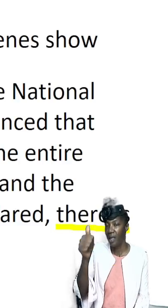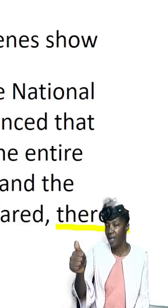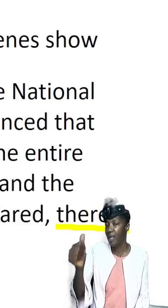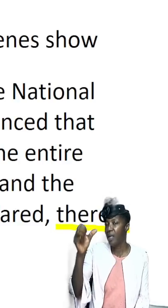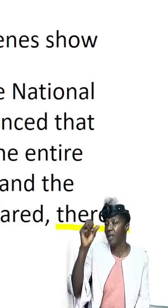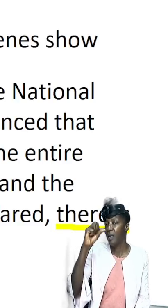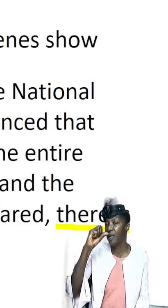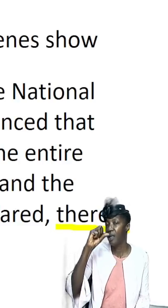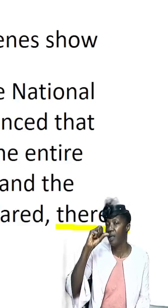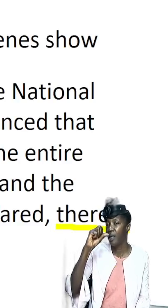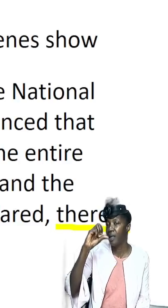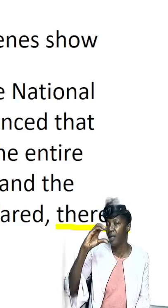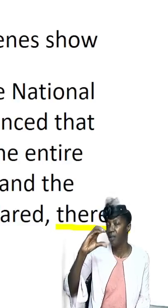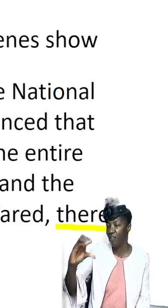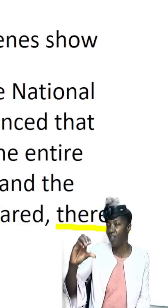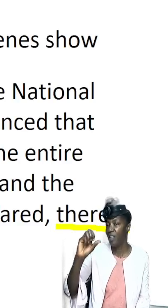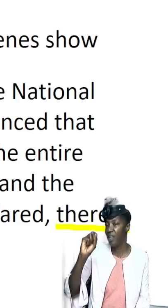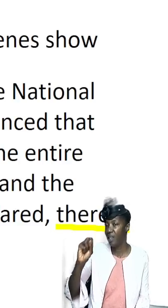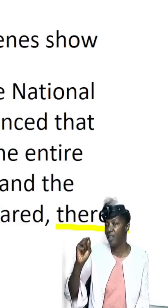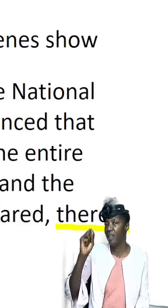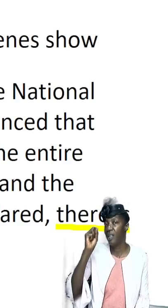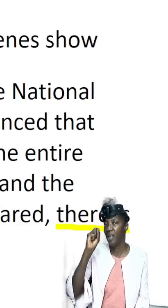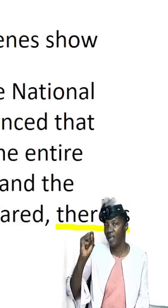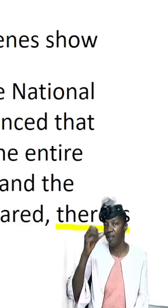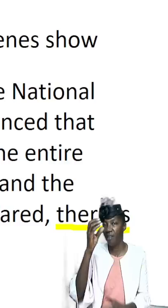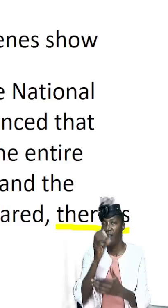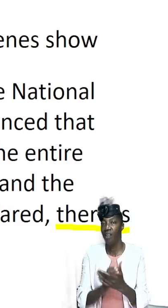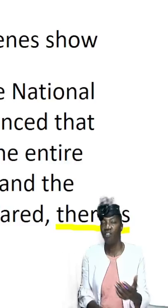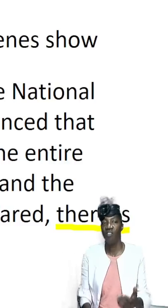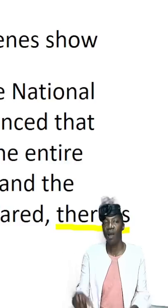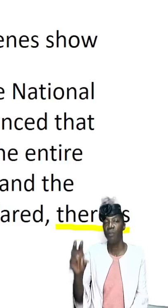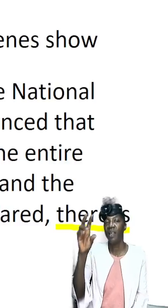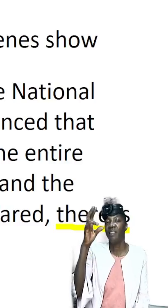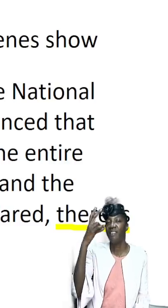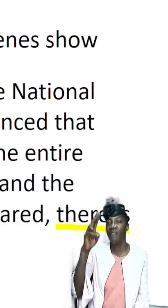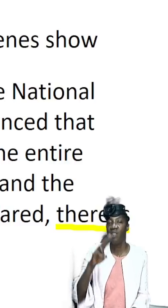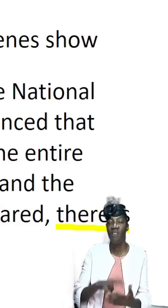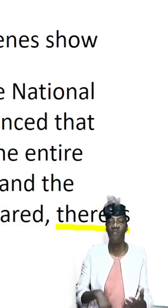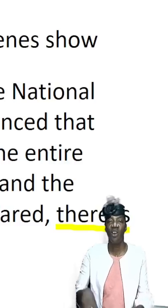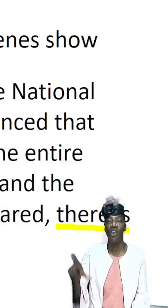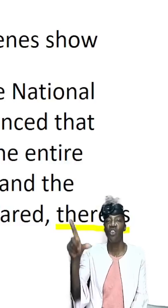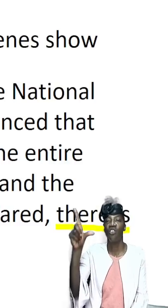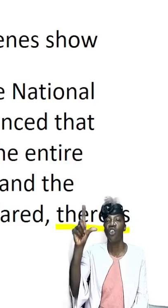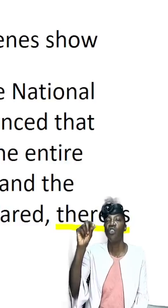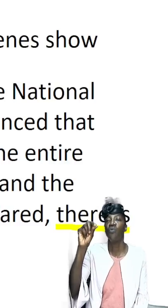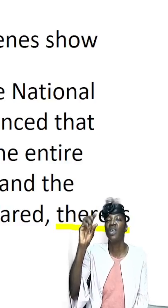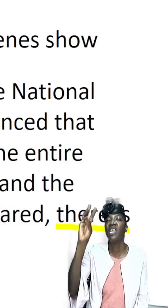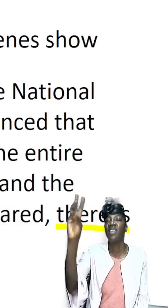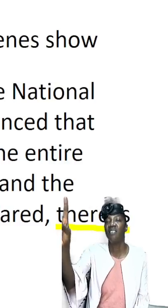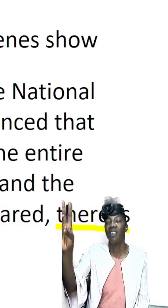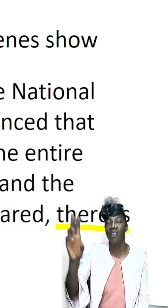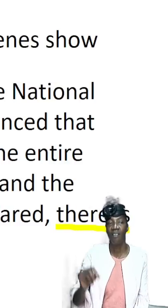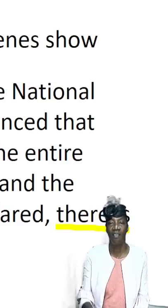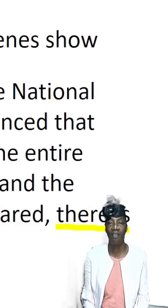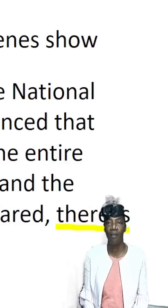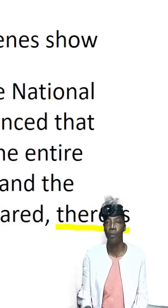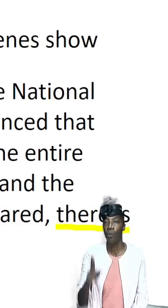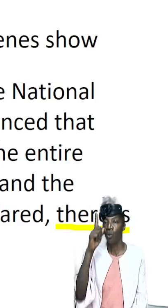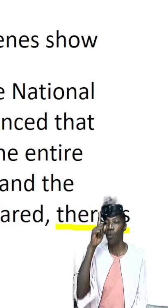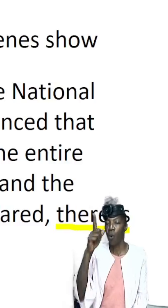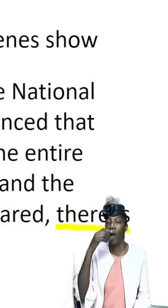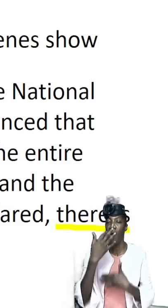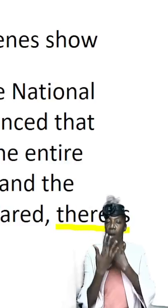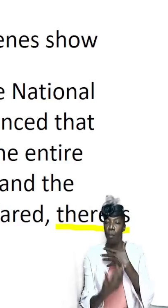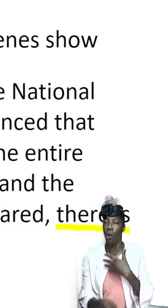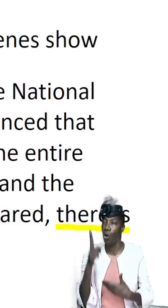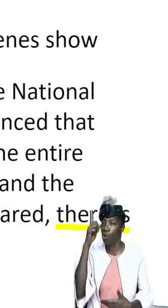26. And have made of one blood, or one race, all